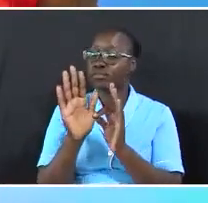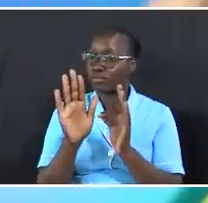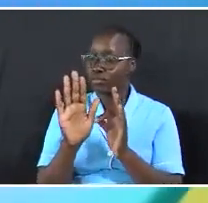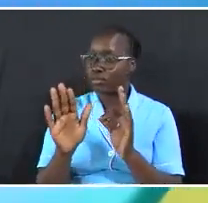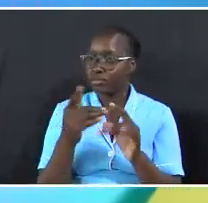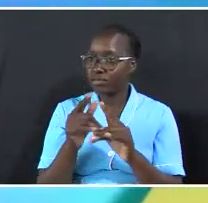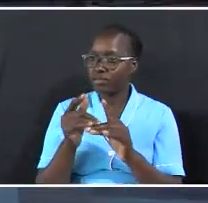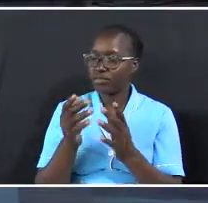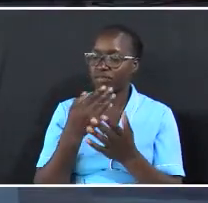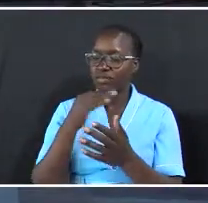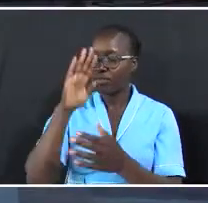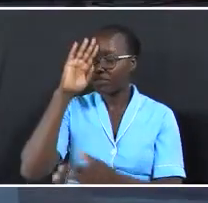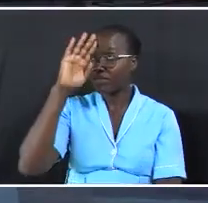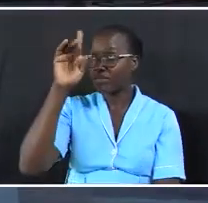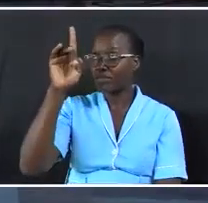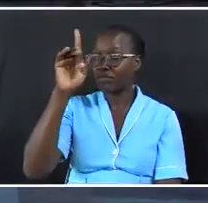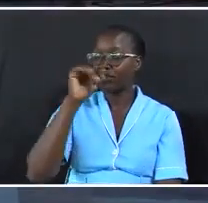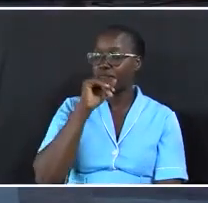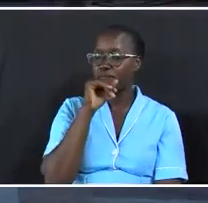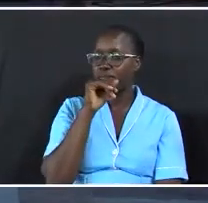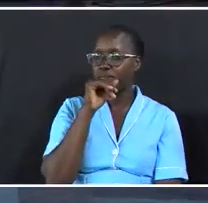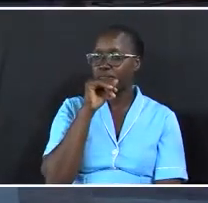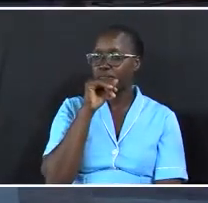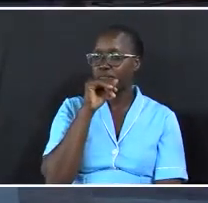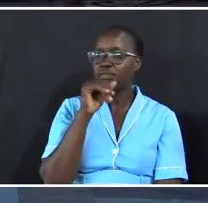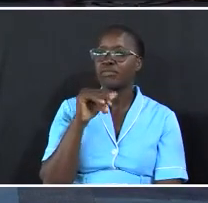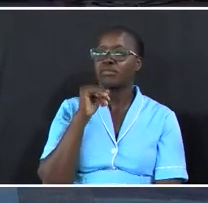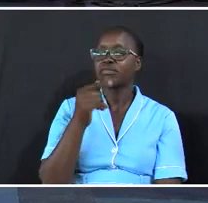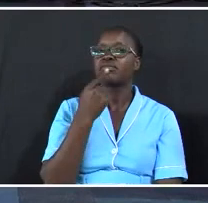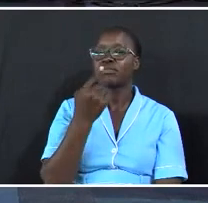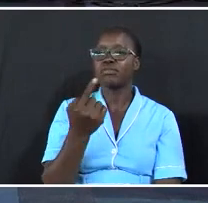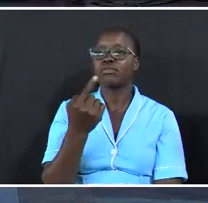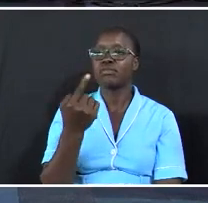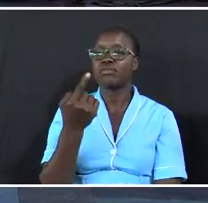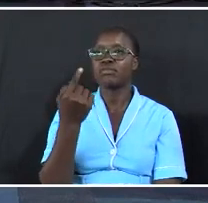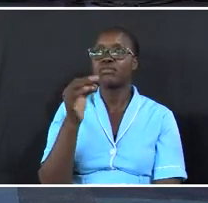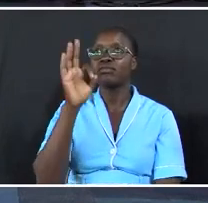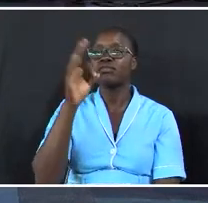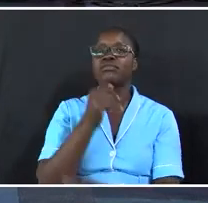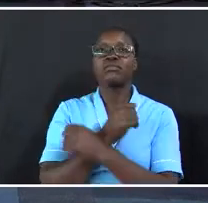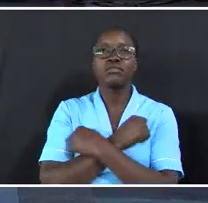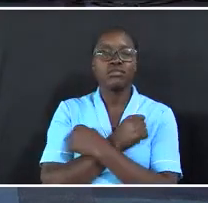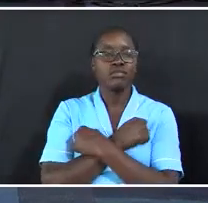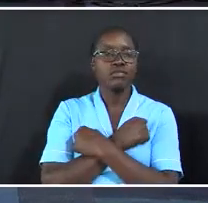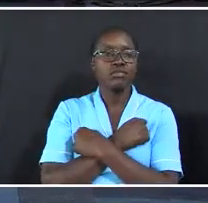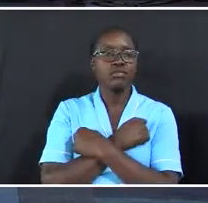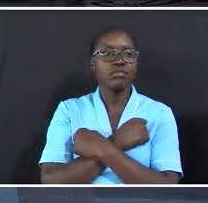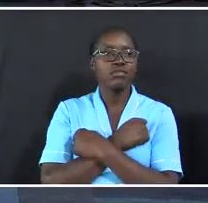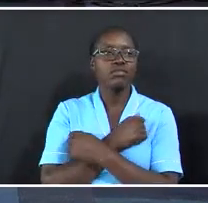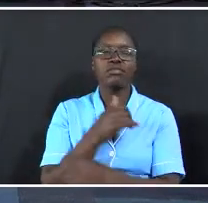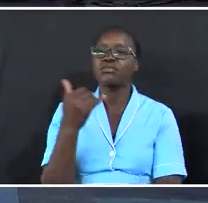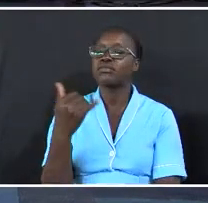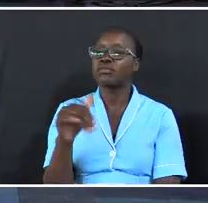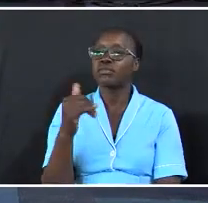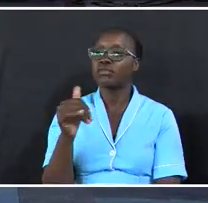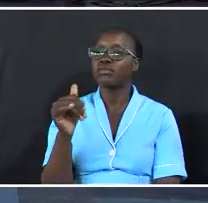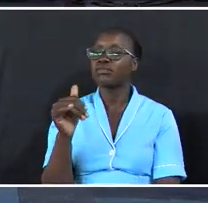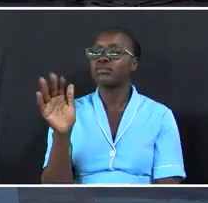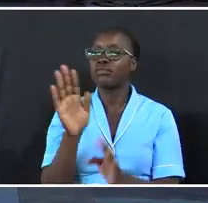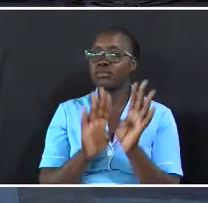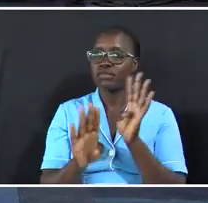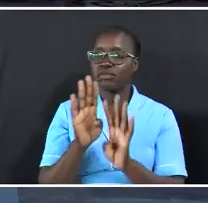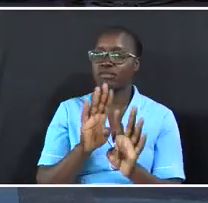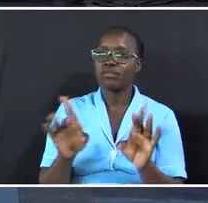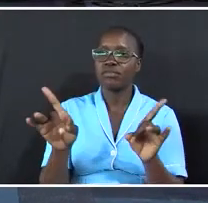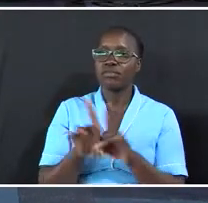But you are letting him down. You are not assured of his love. You are not yet behaving